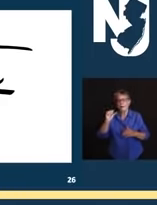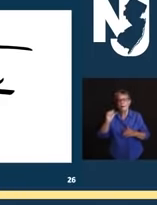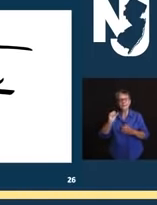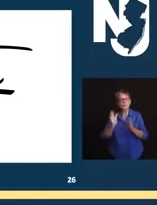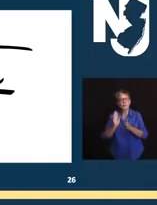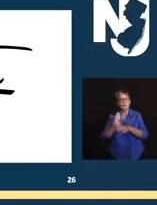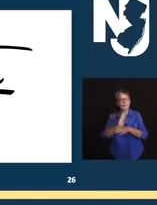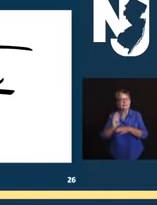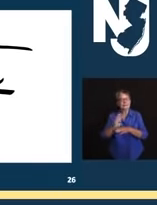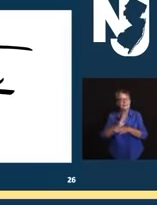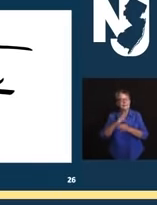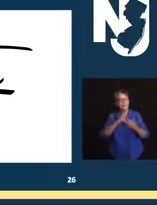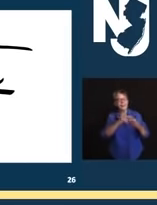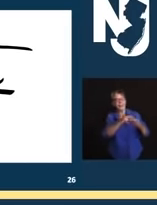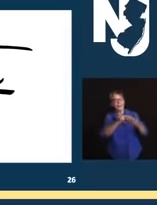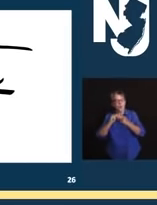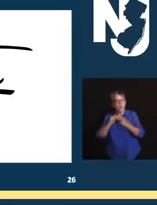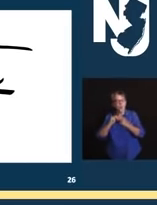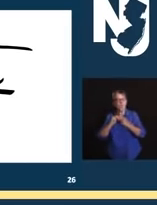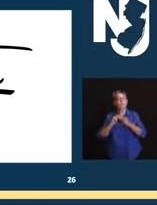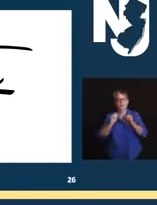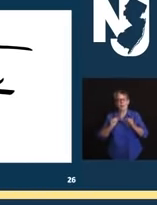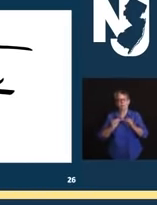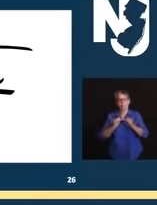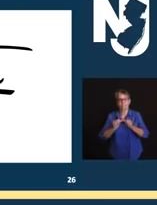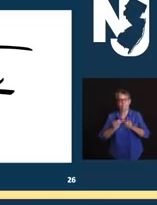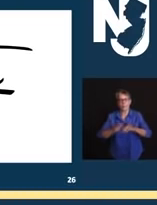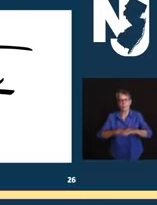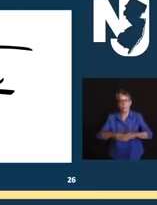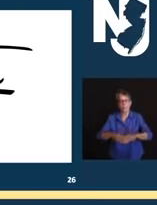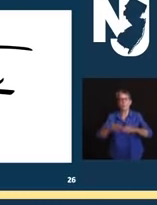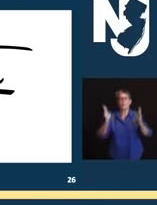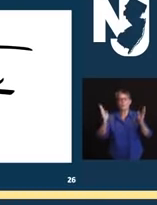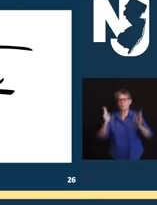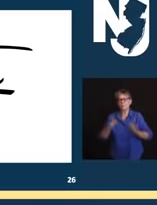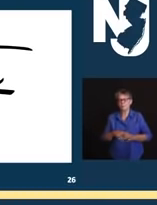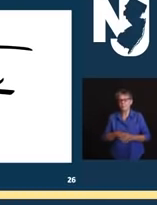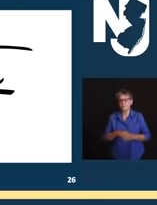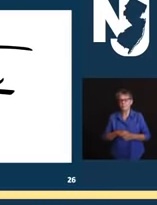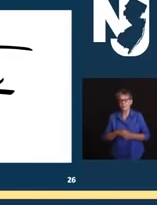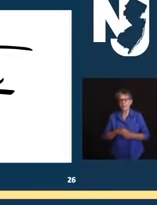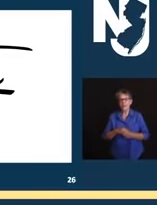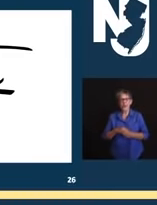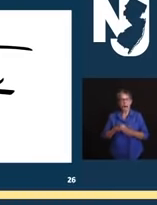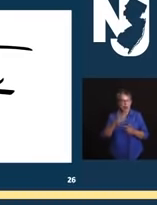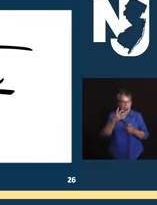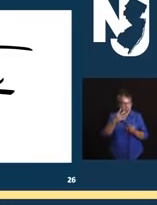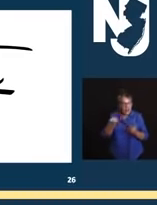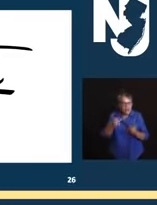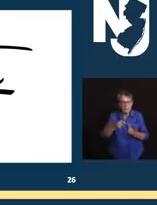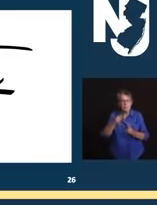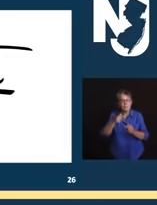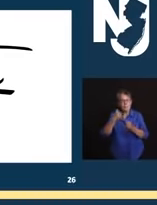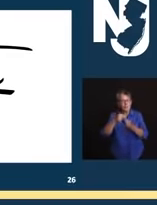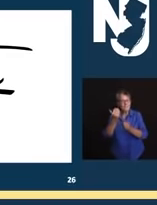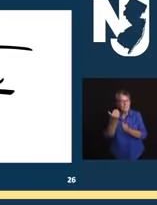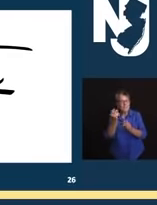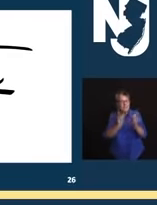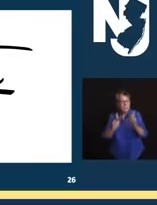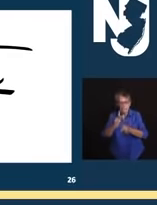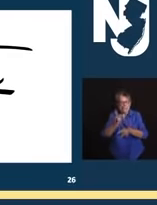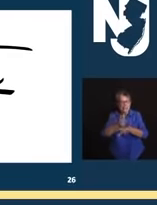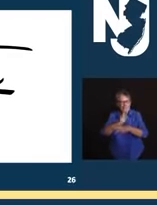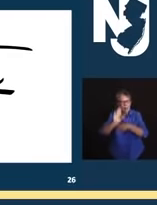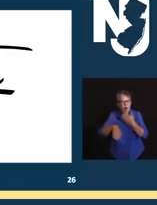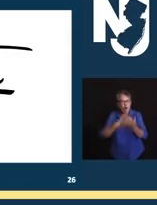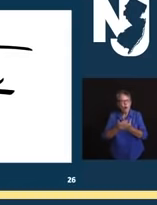service, but it's allowed them to keep their employees on the payroll and to protect everyone who walks through their doors with needed personal